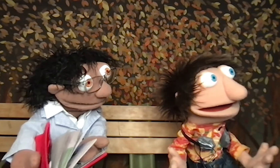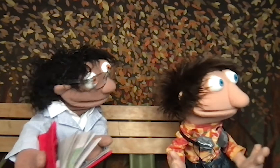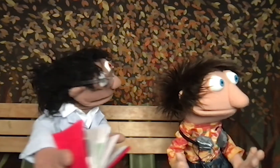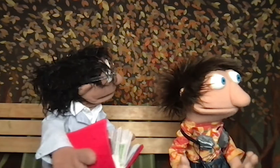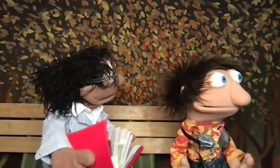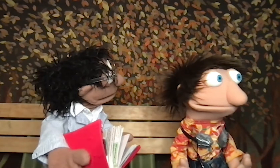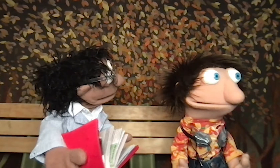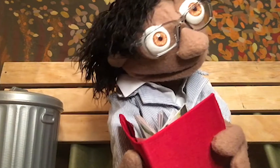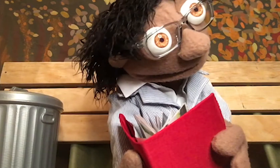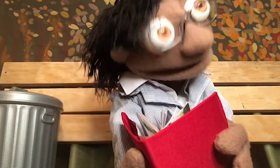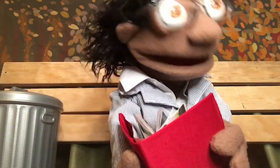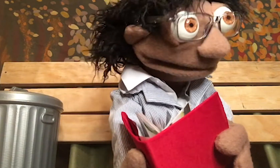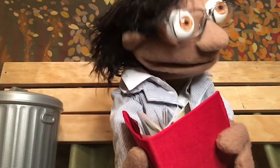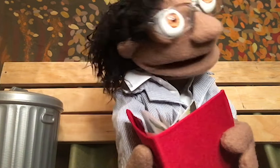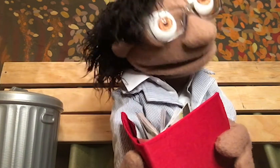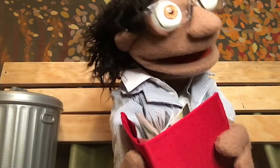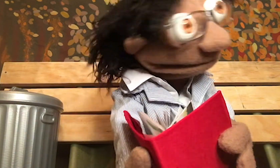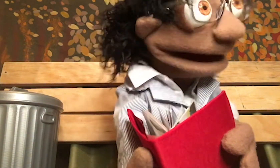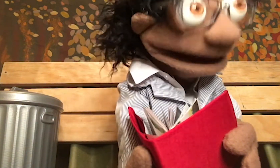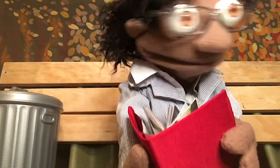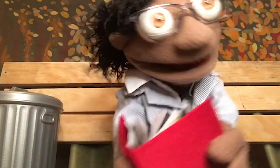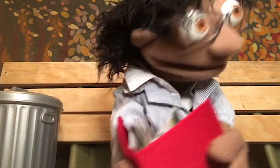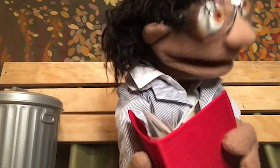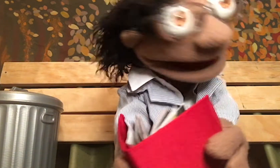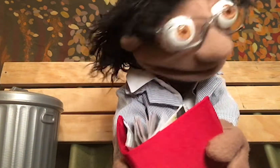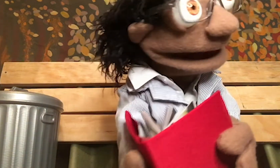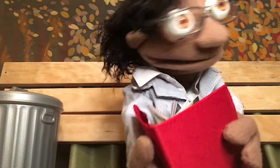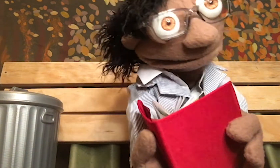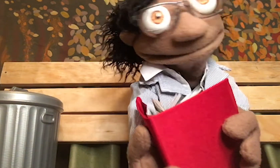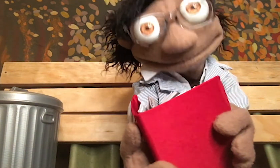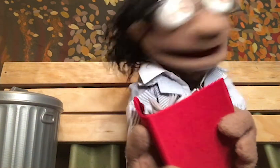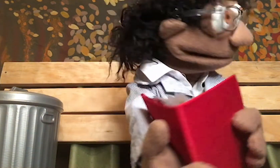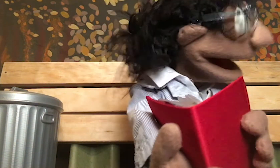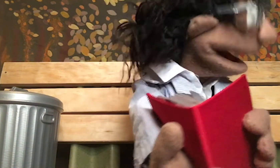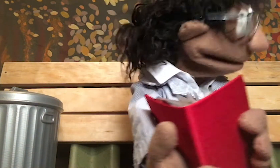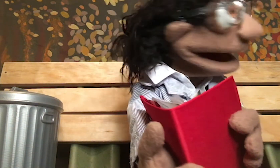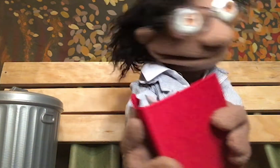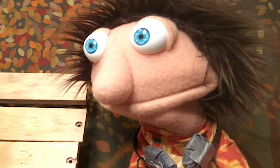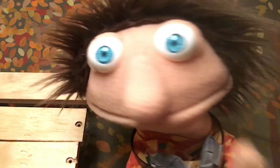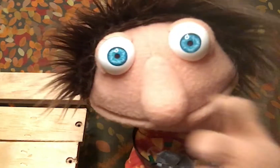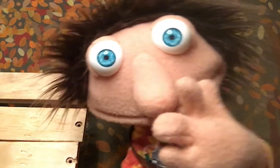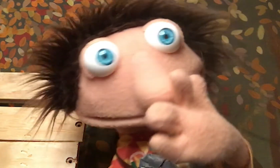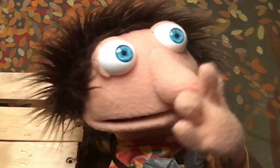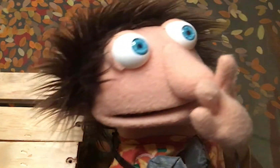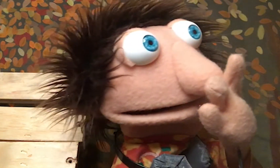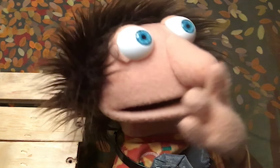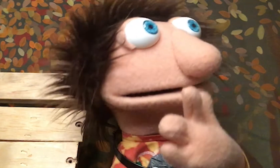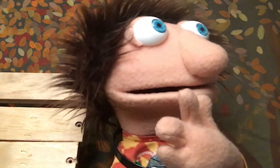right? Yes, I believe so. Forgive me, I'm new around here. Have a good day.